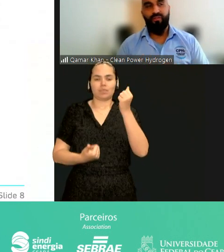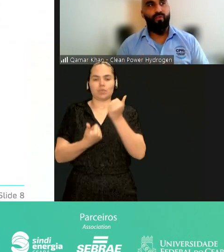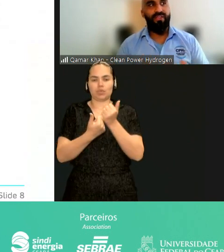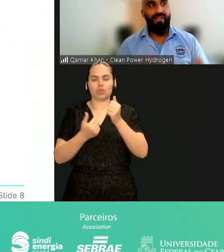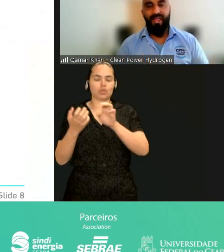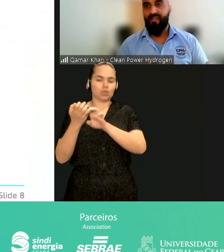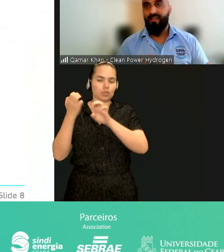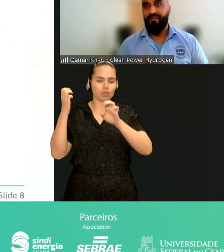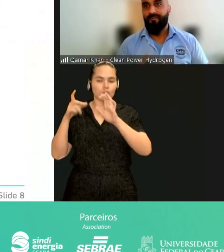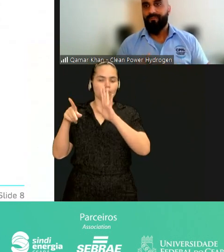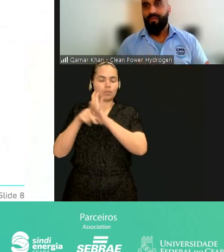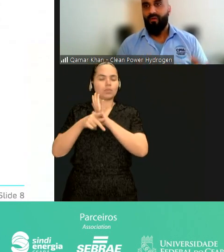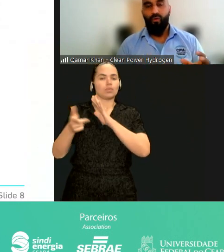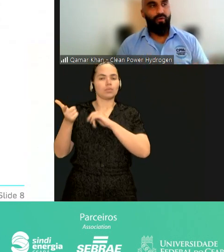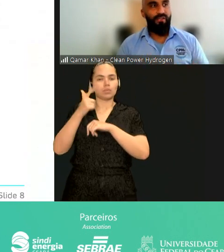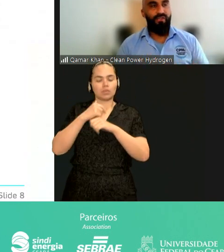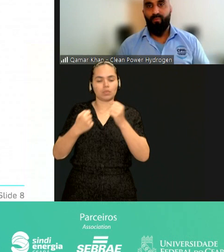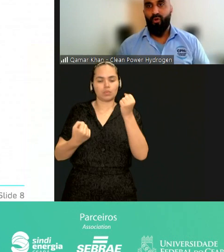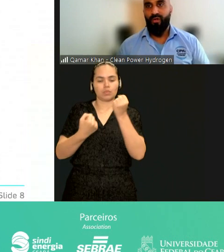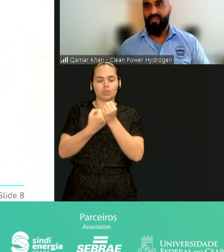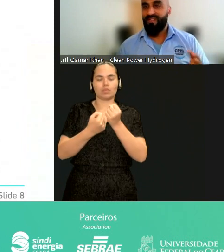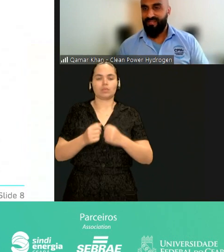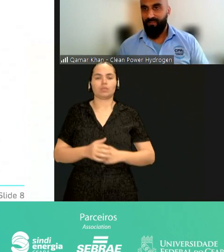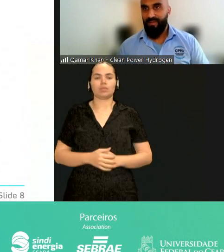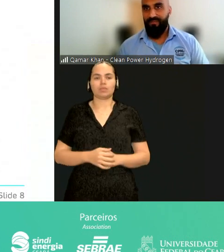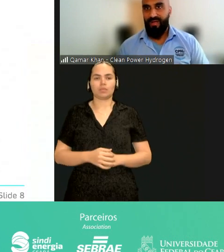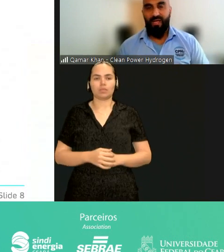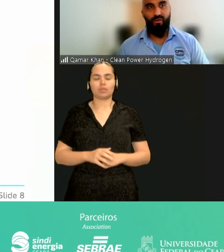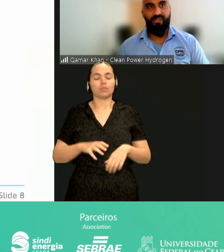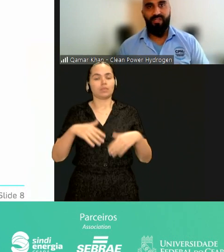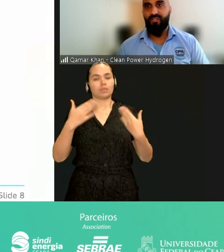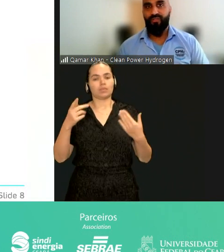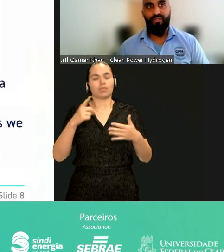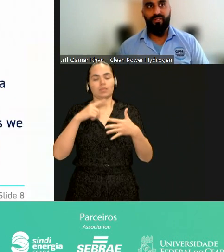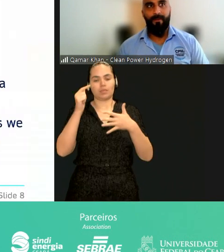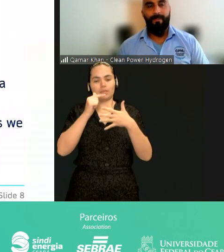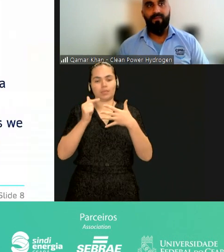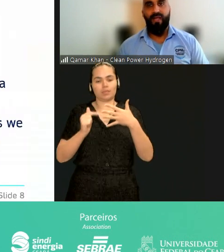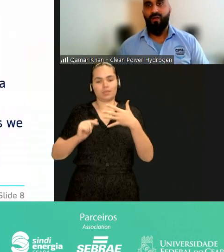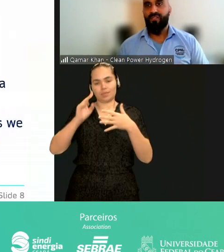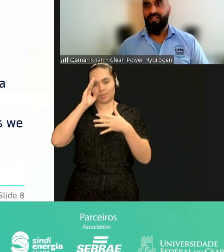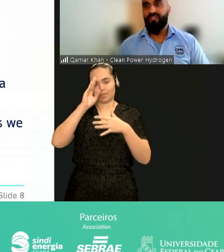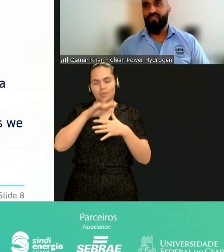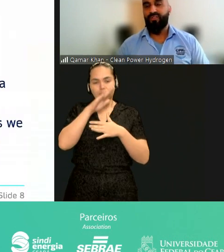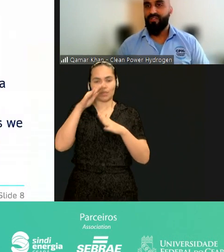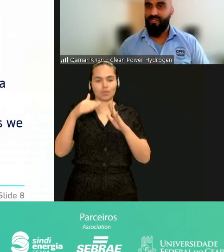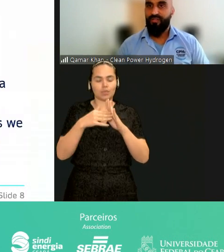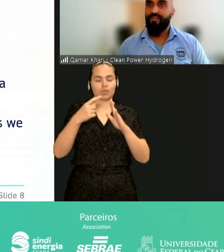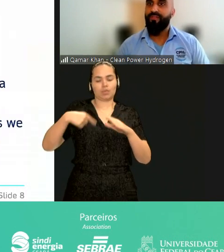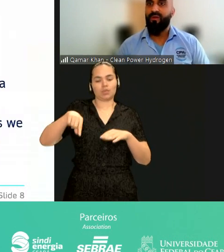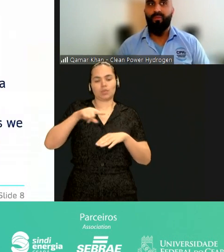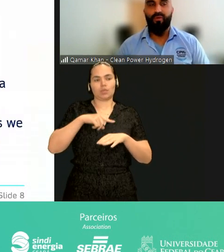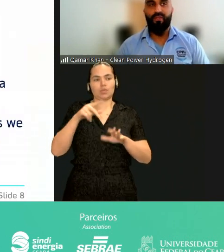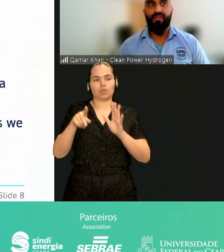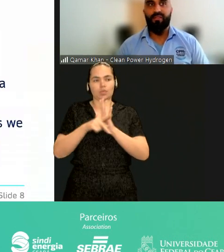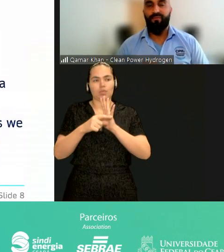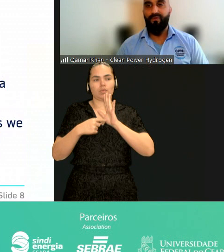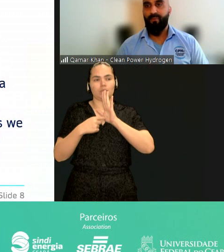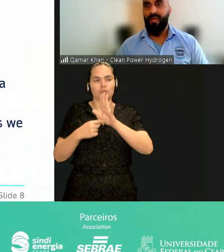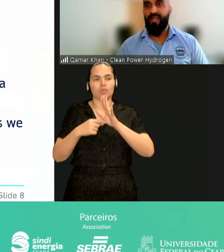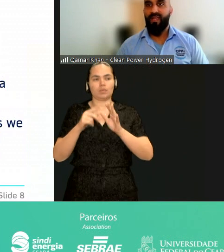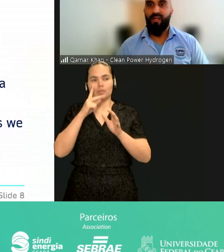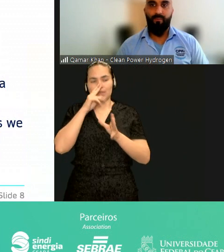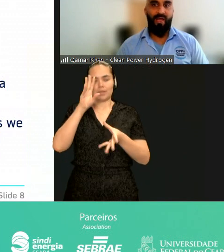hydrogen was negate all these components and simplify our cell structure So our cell structure is literally three components. It's a